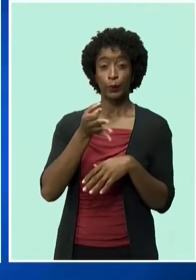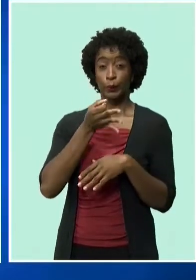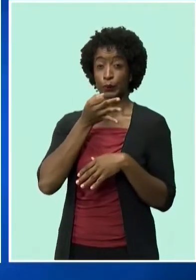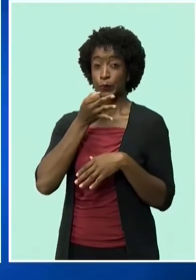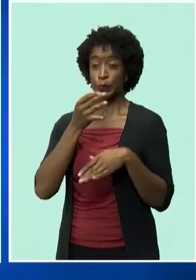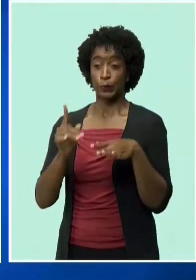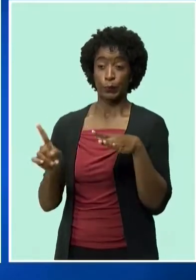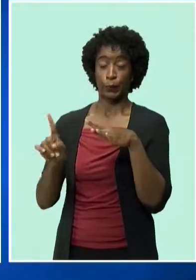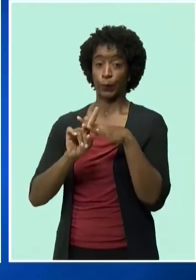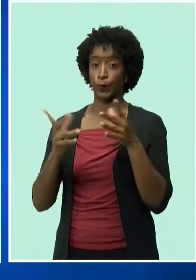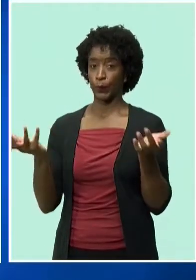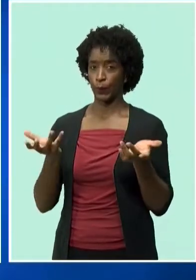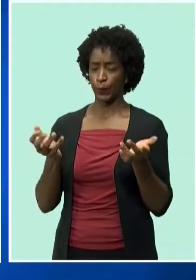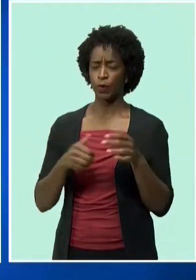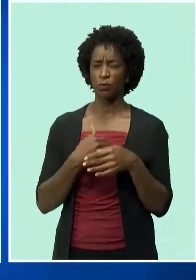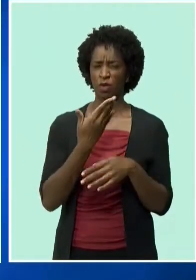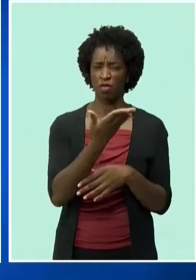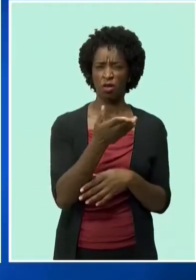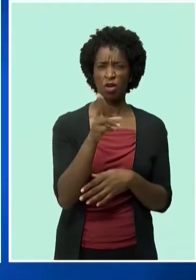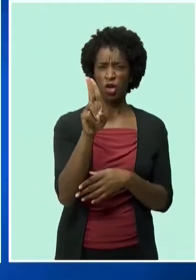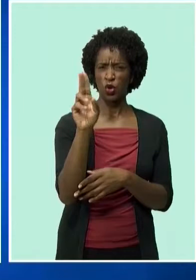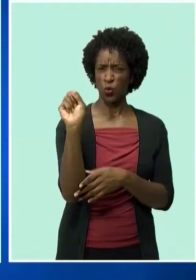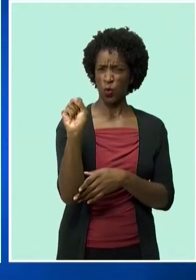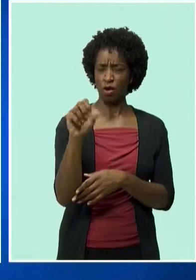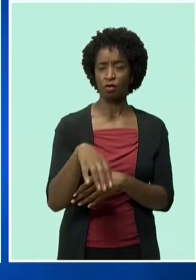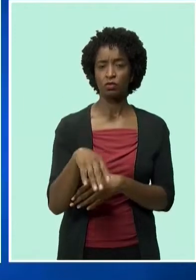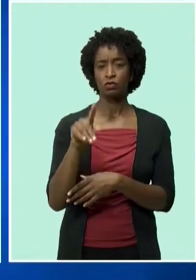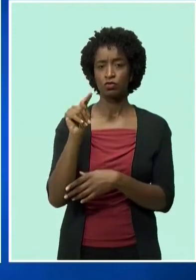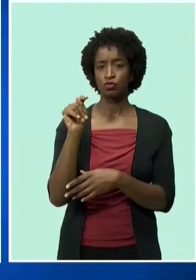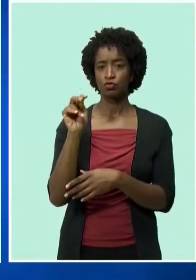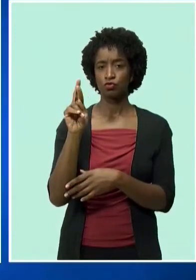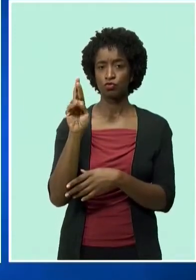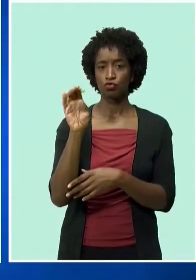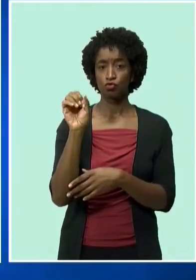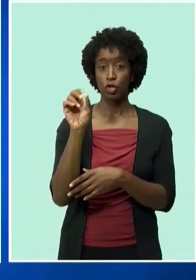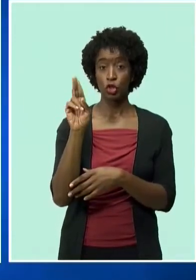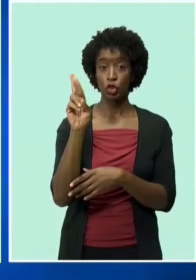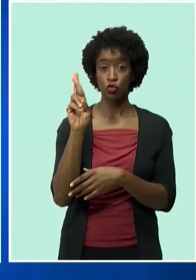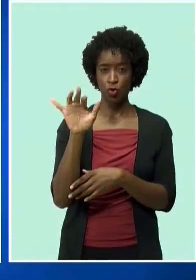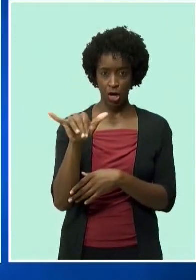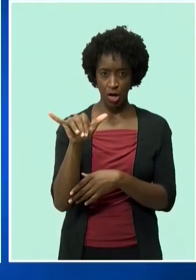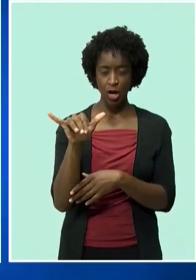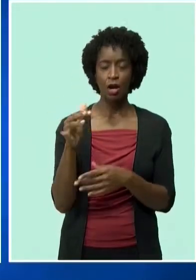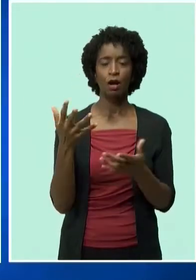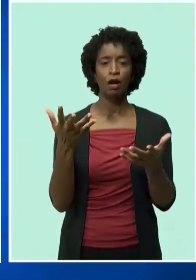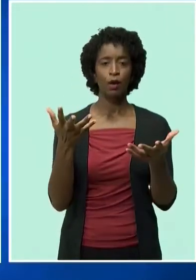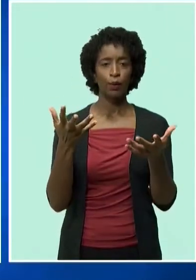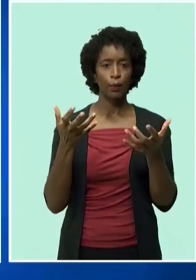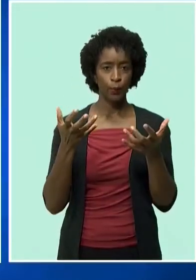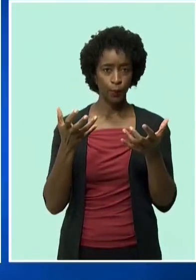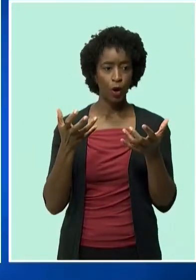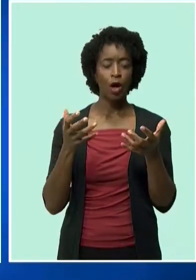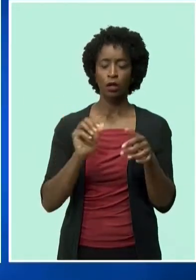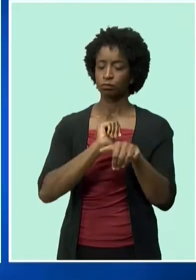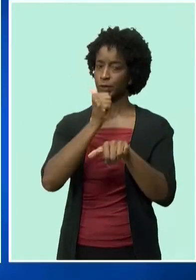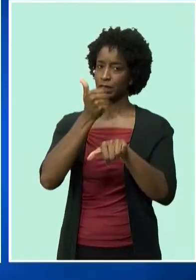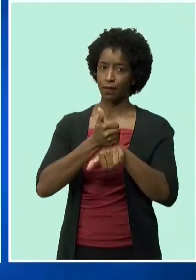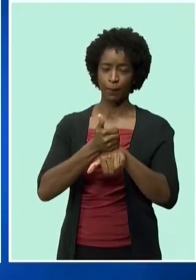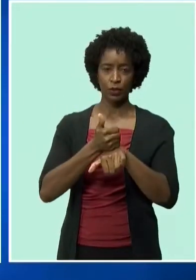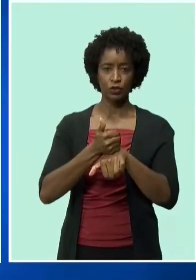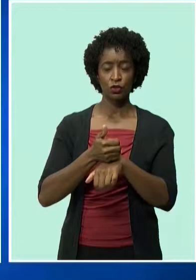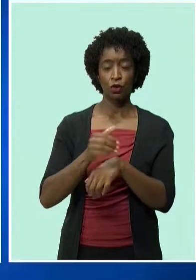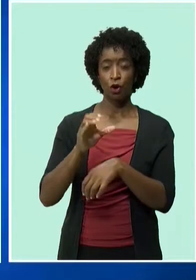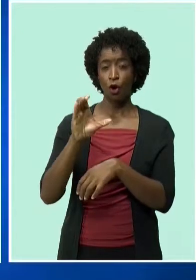apparent inclination by the U.S. Treasury to work with Barbados to designate the correspondent banking services as indispensable. It is